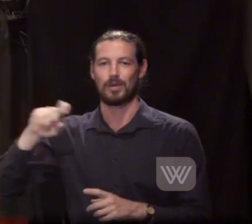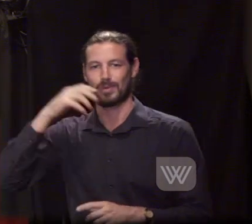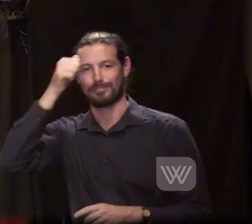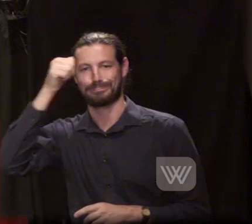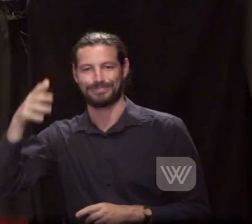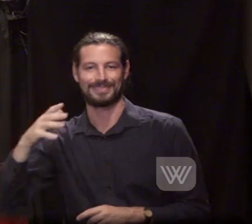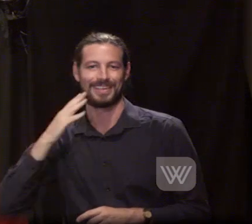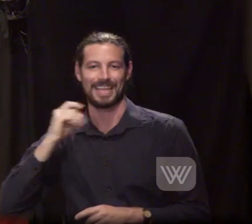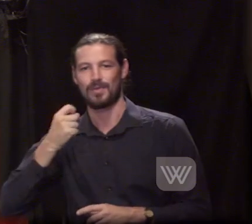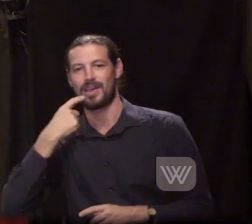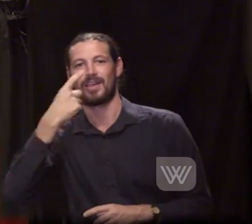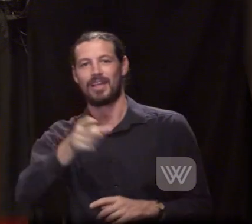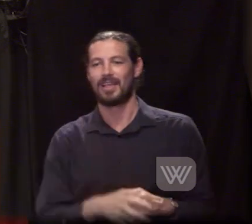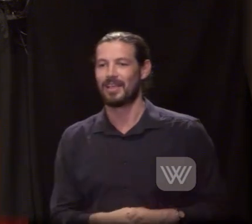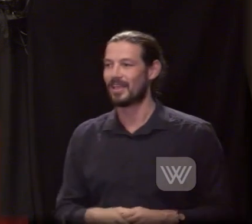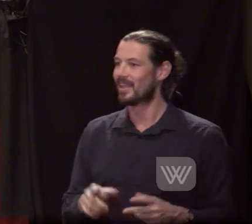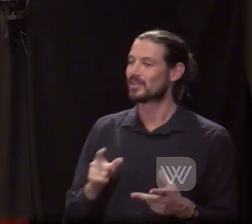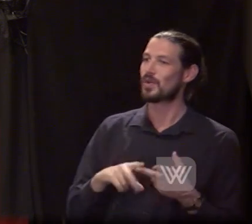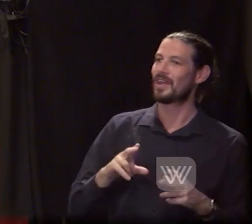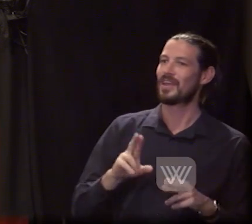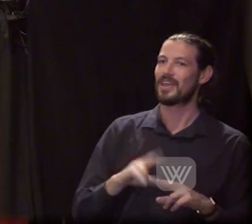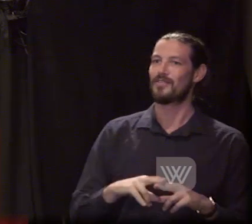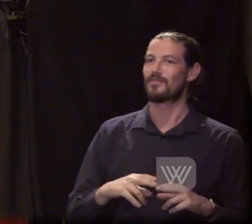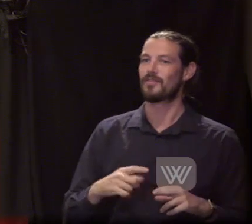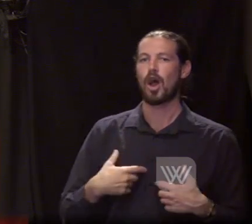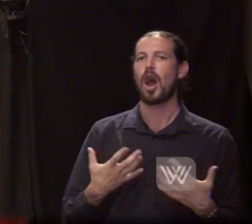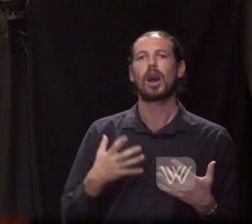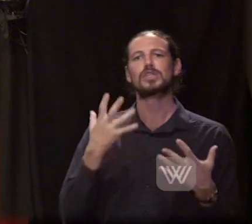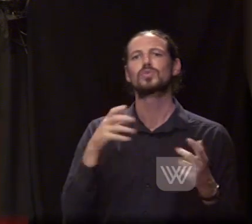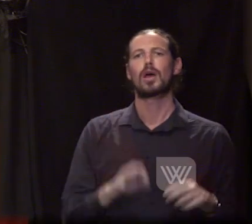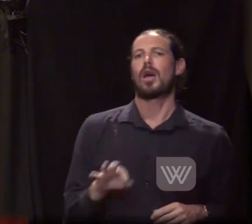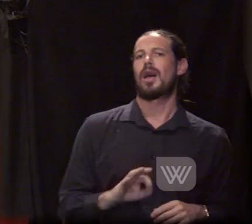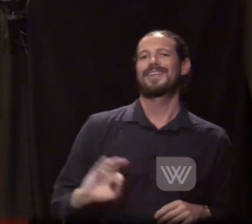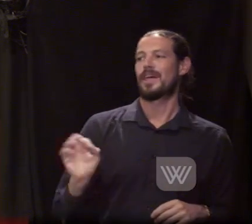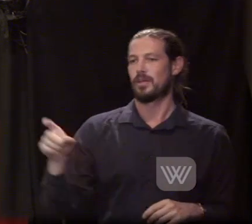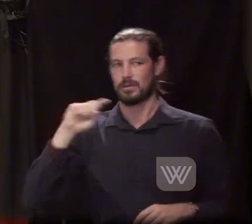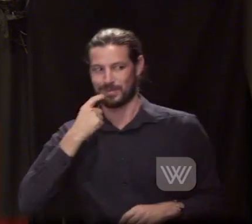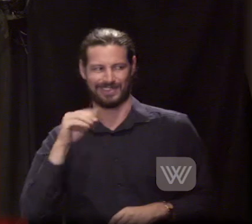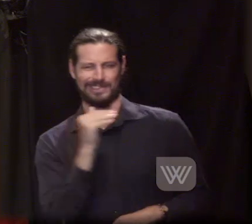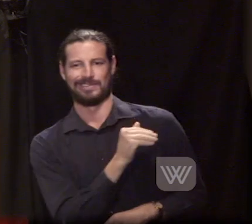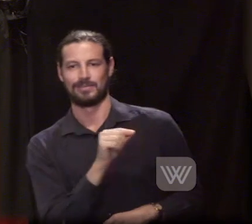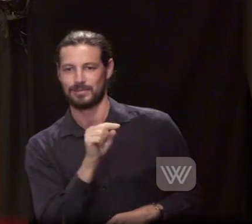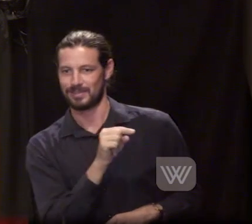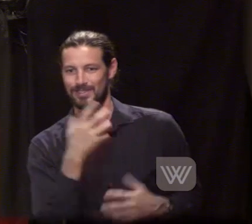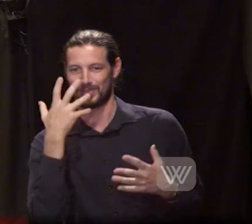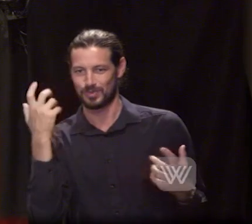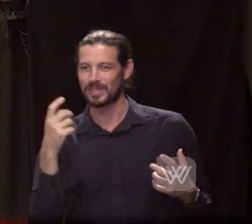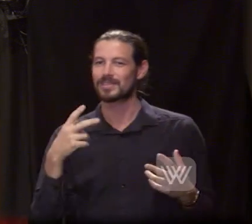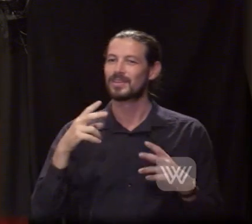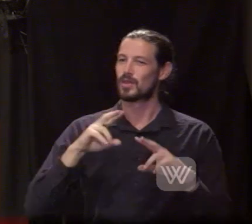else says you're stressed out, but you're like, oh no, I'm not stressed out ever. And you're like, of course the researchers are gonna know you're stressed out, you're just lying.